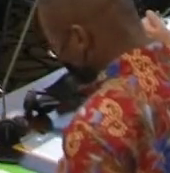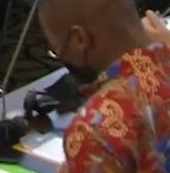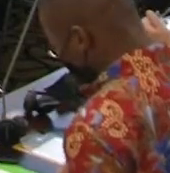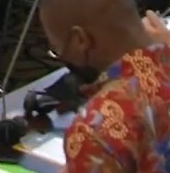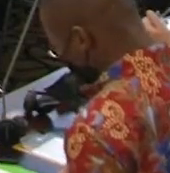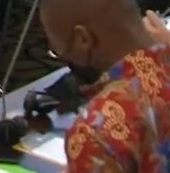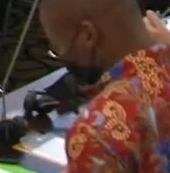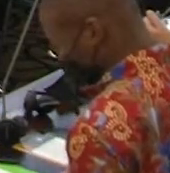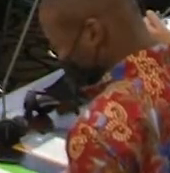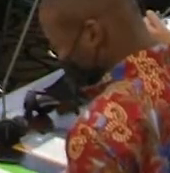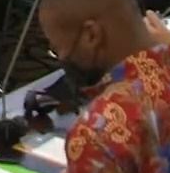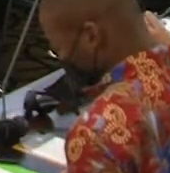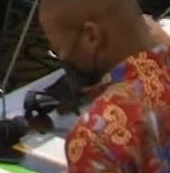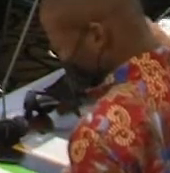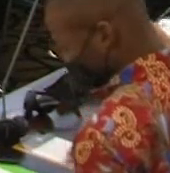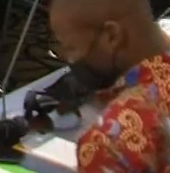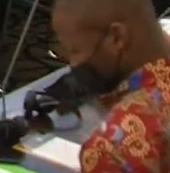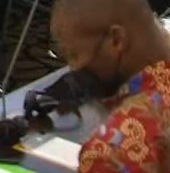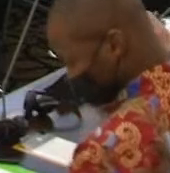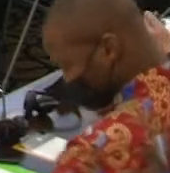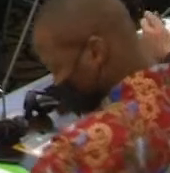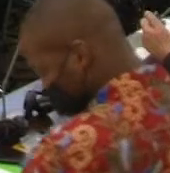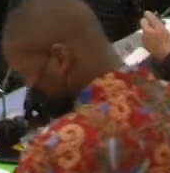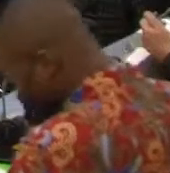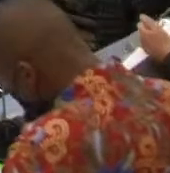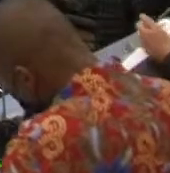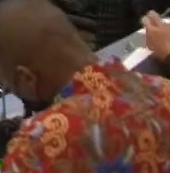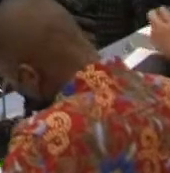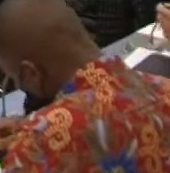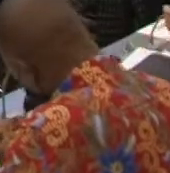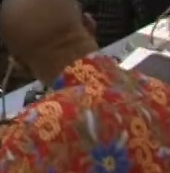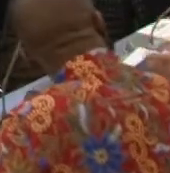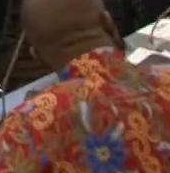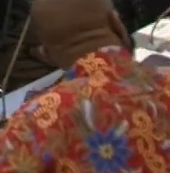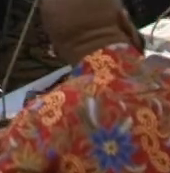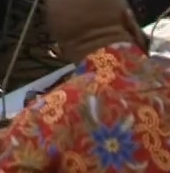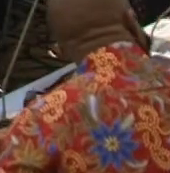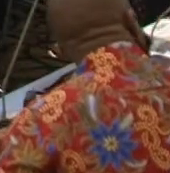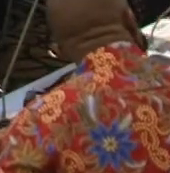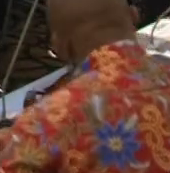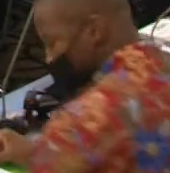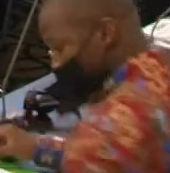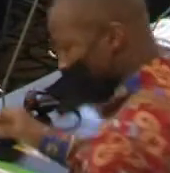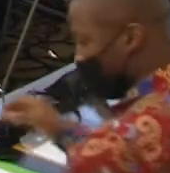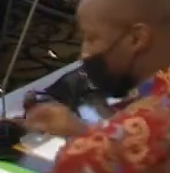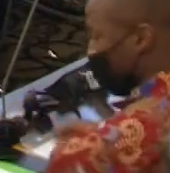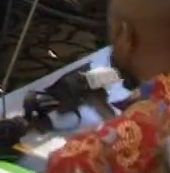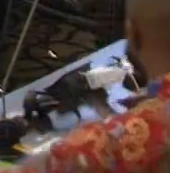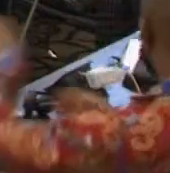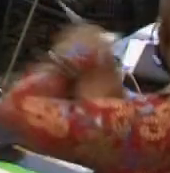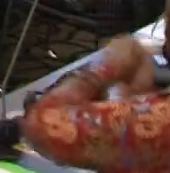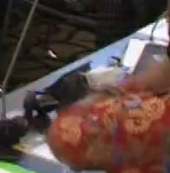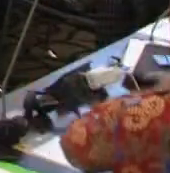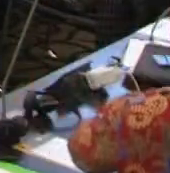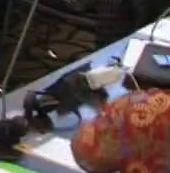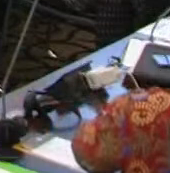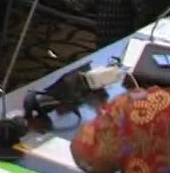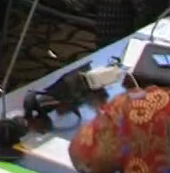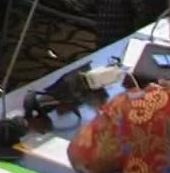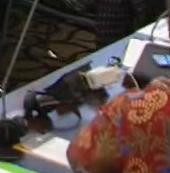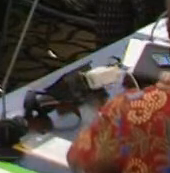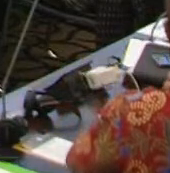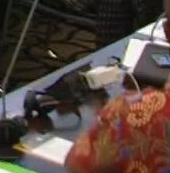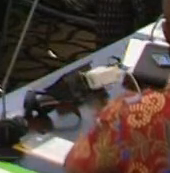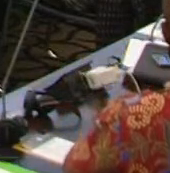Thank you, Honorable Hlengwa. The Honorable, the President. The Honorable, the